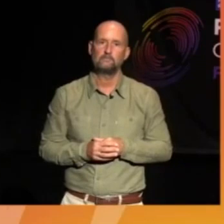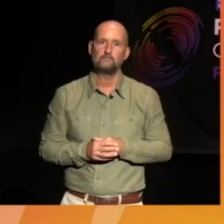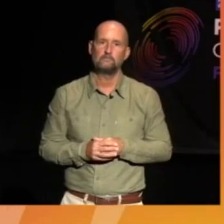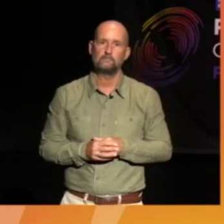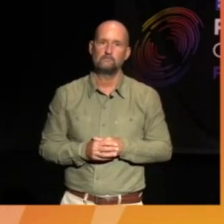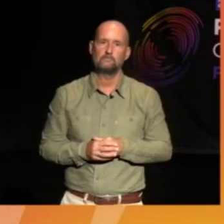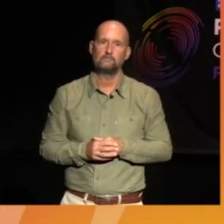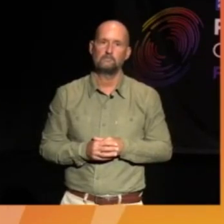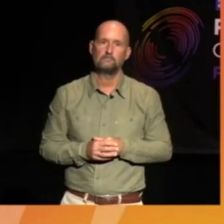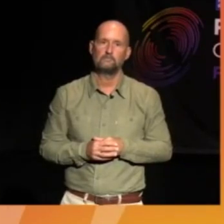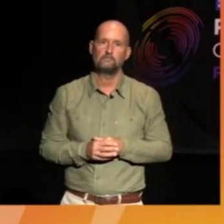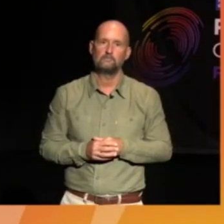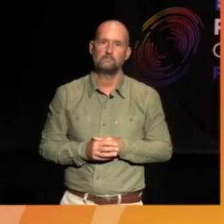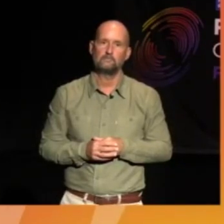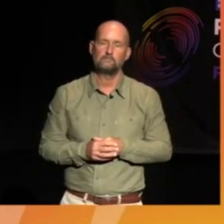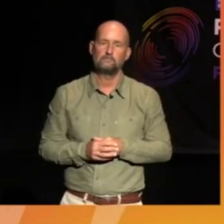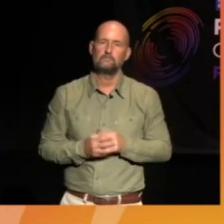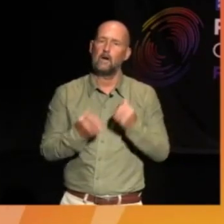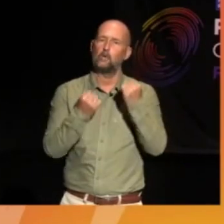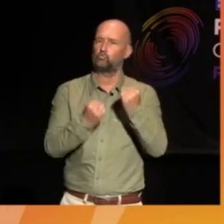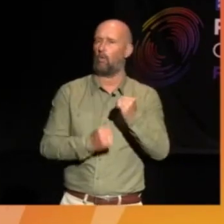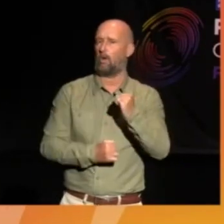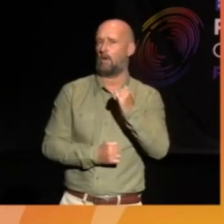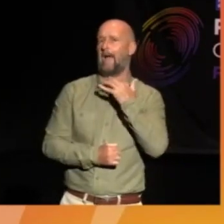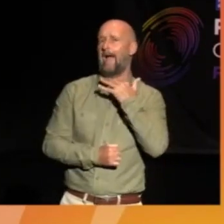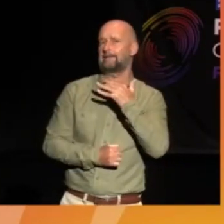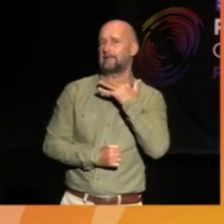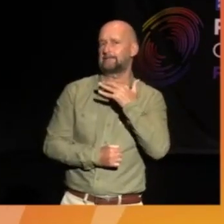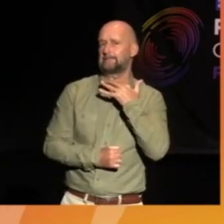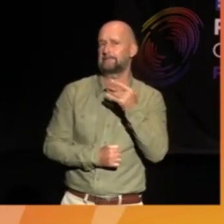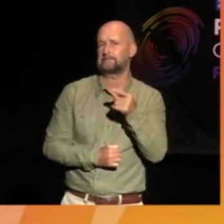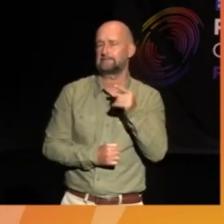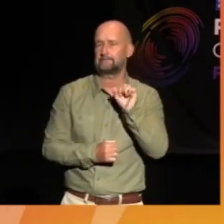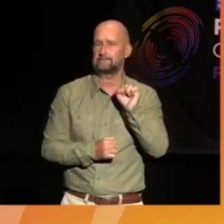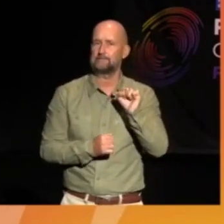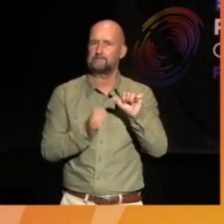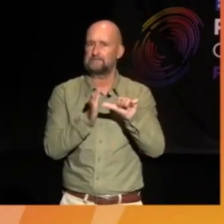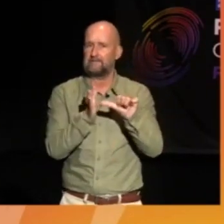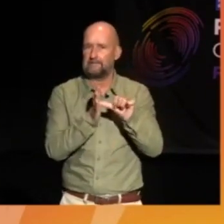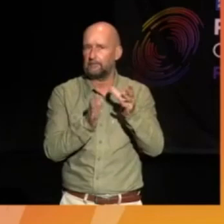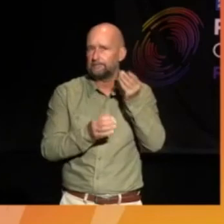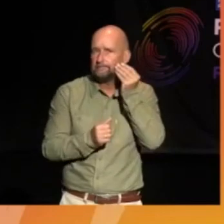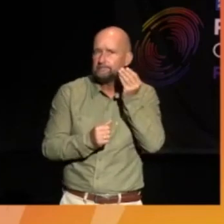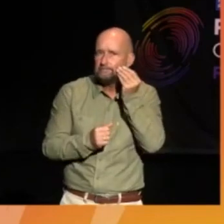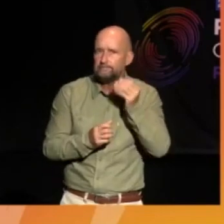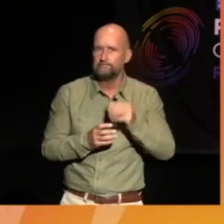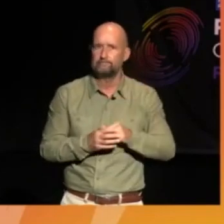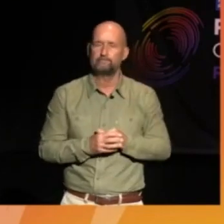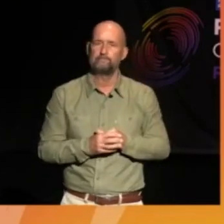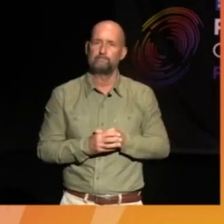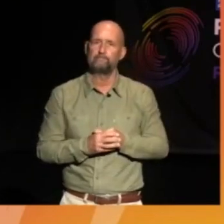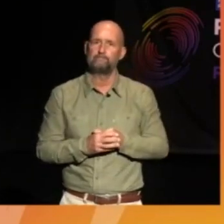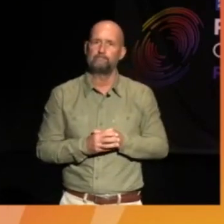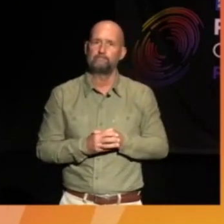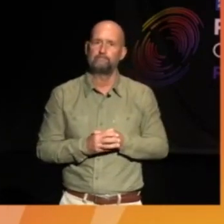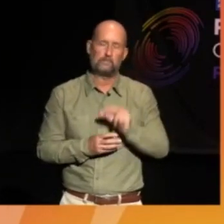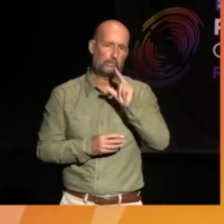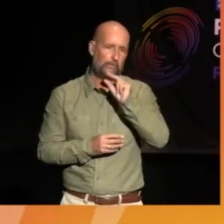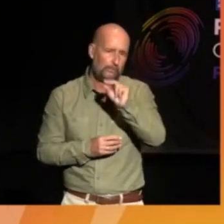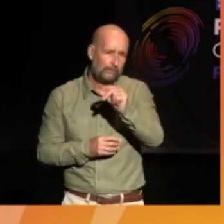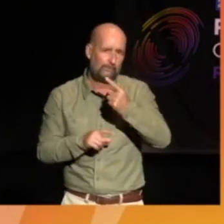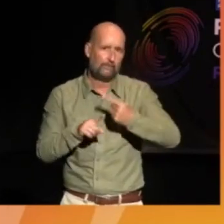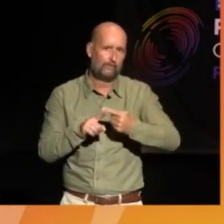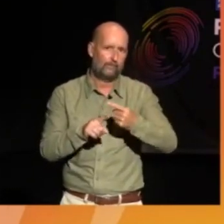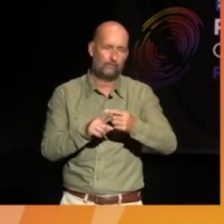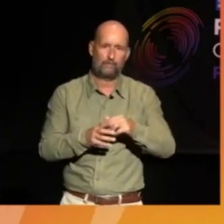Bhai Sabji. We all the children we call him Kailash with the Bhai Sabji, which is means elder